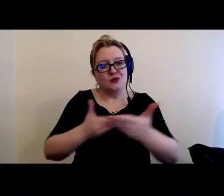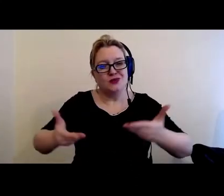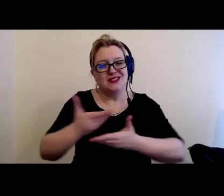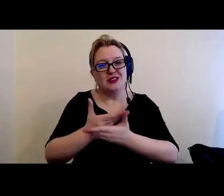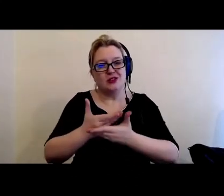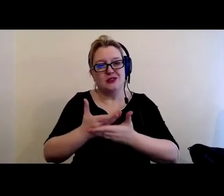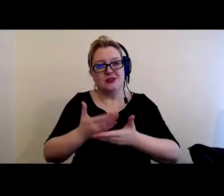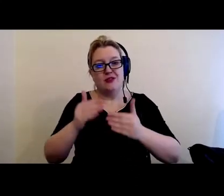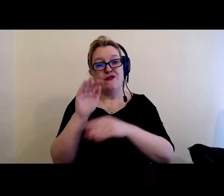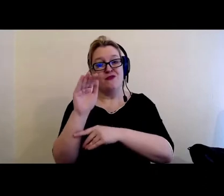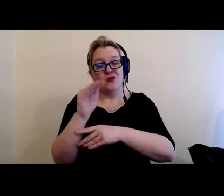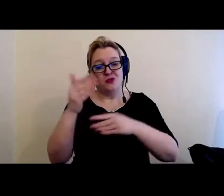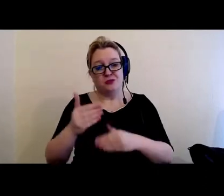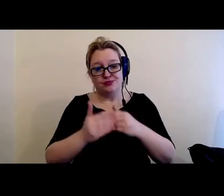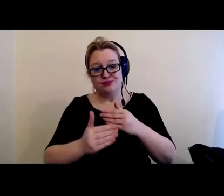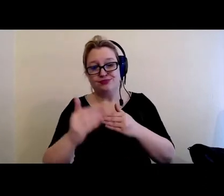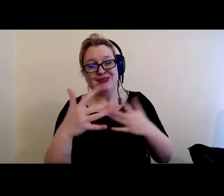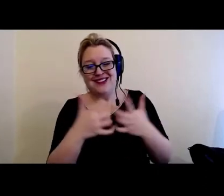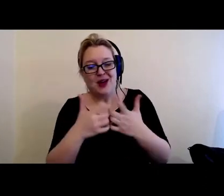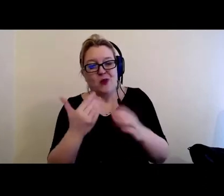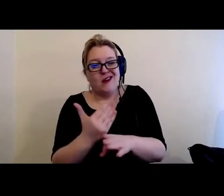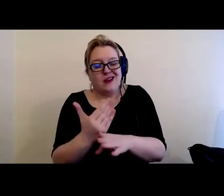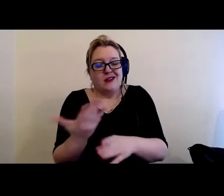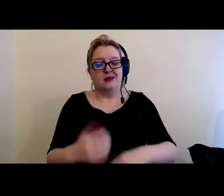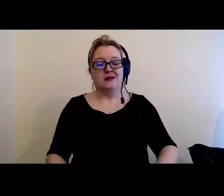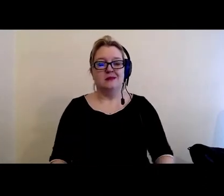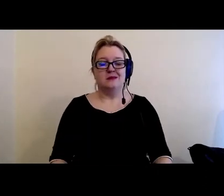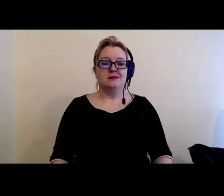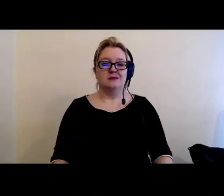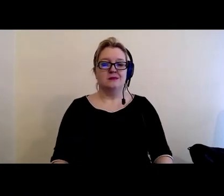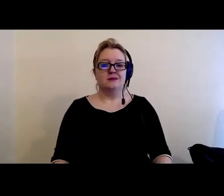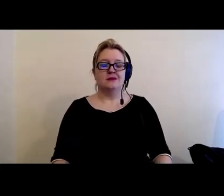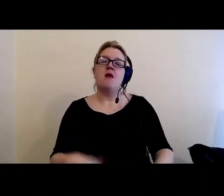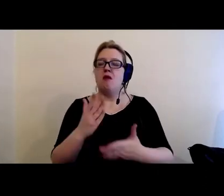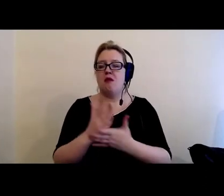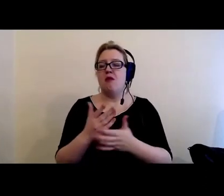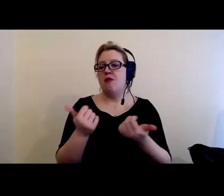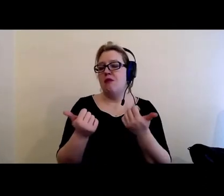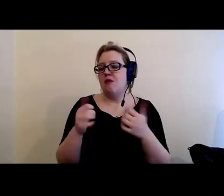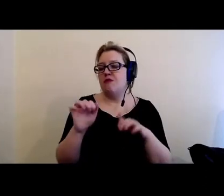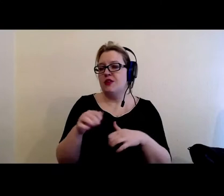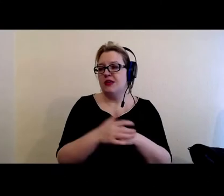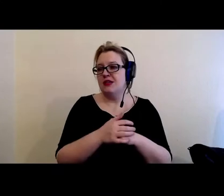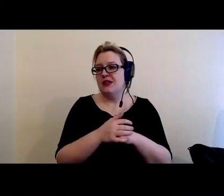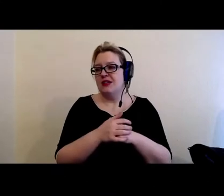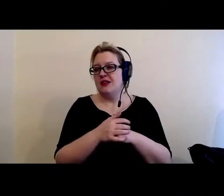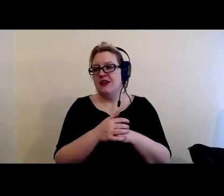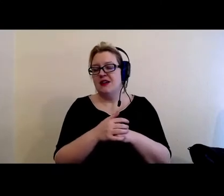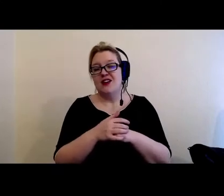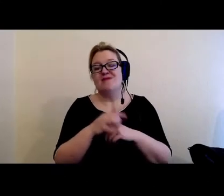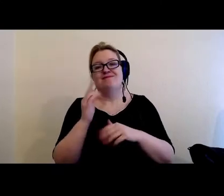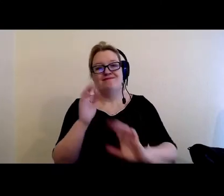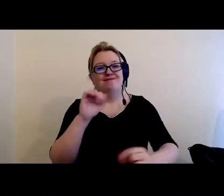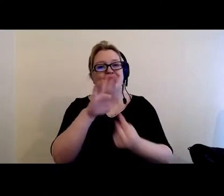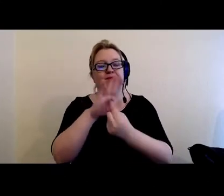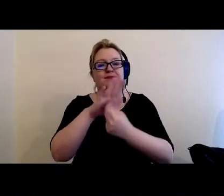think there's some fantastic examples up and down the country. I think it really places the emphasis on staff engagement, staff being involved in those decisions and